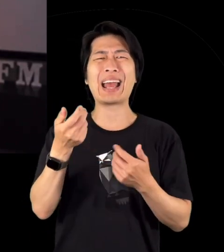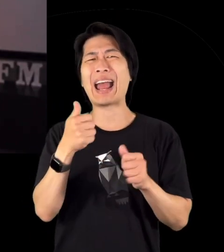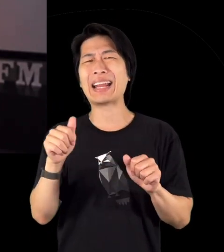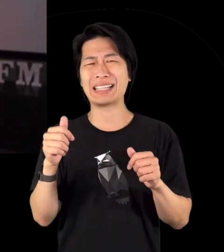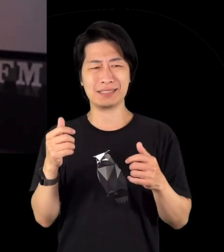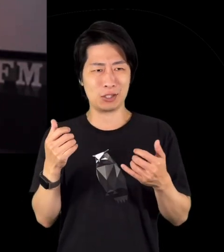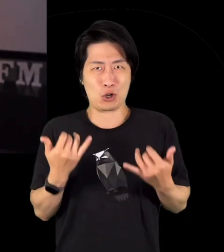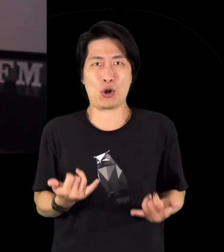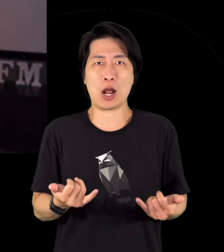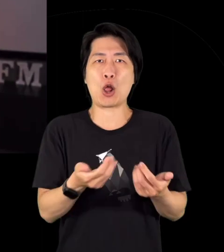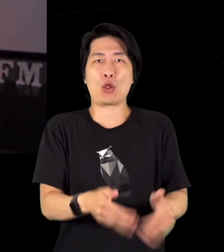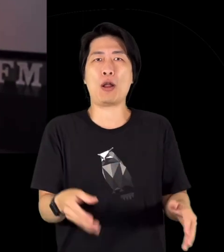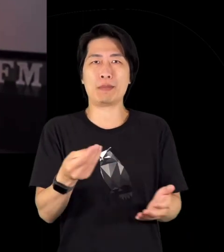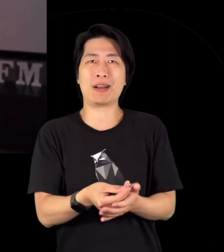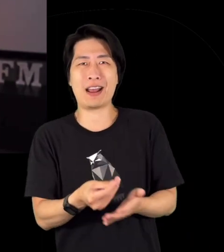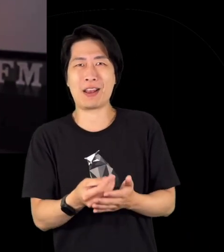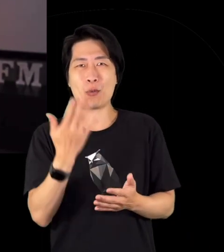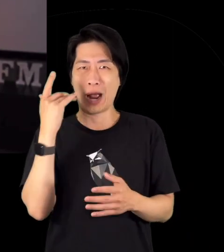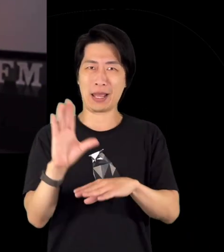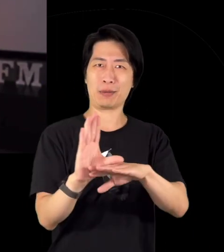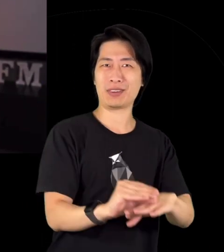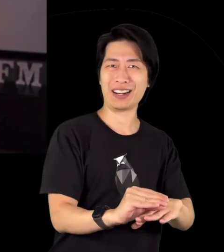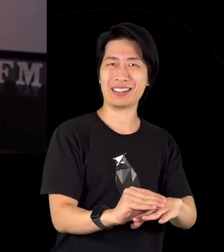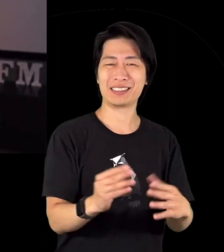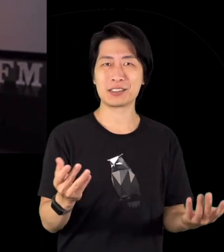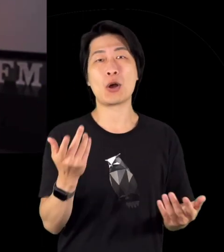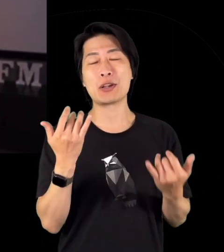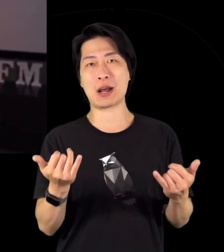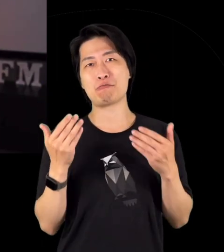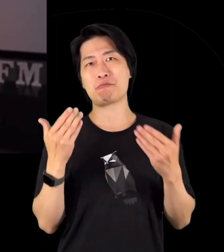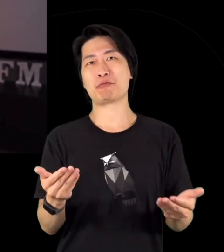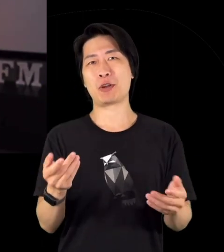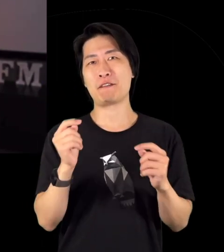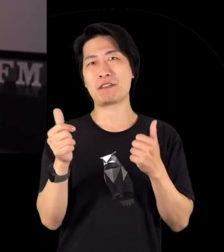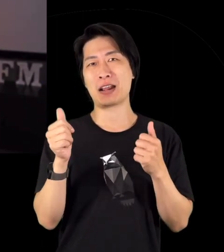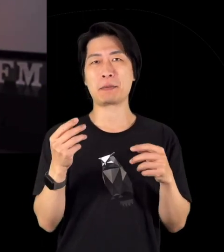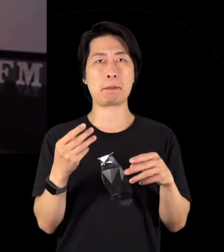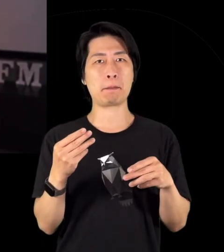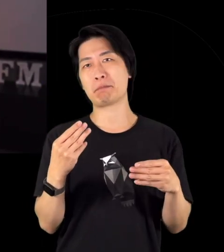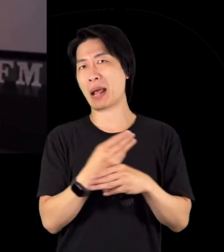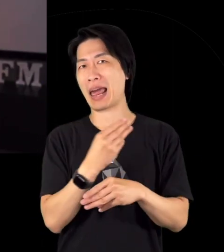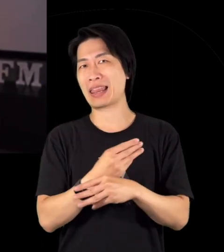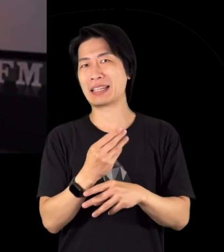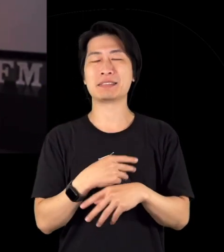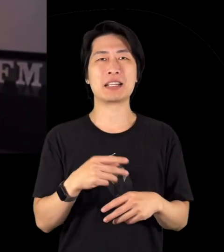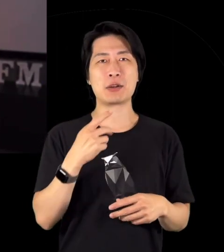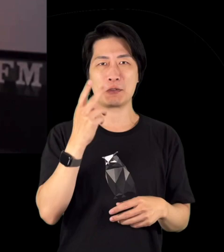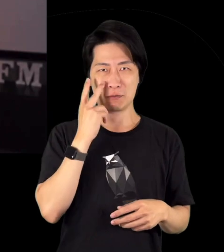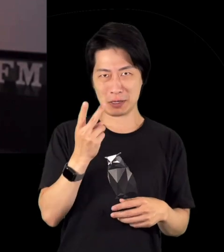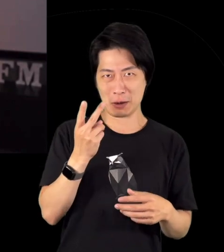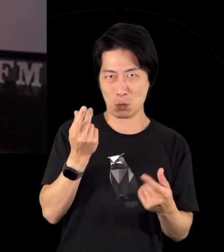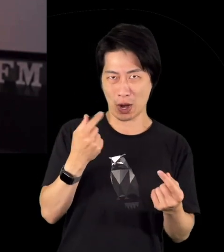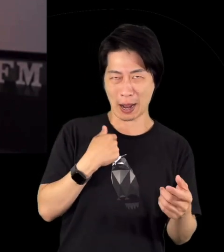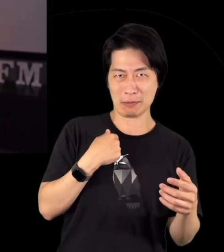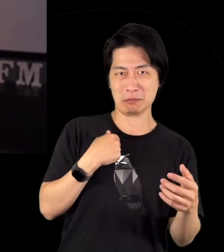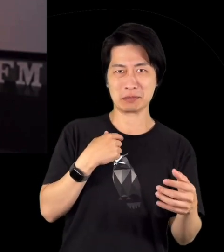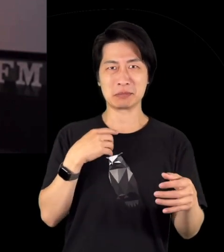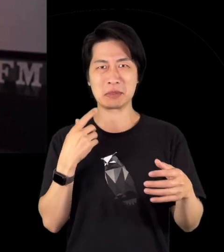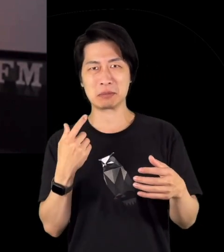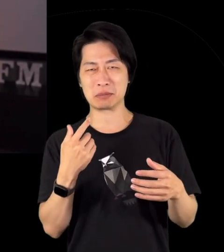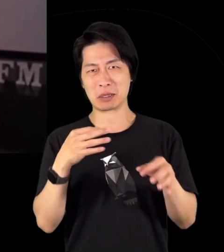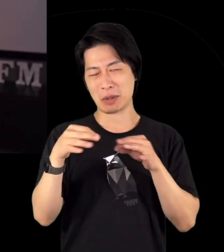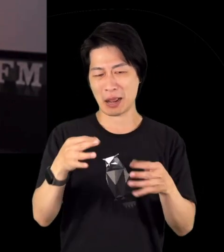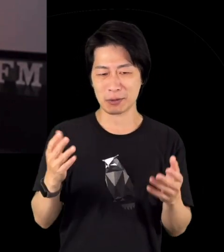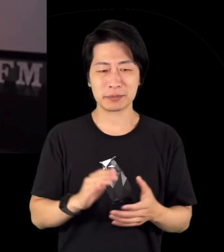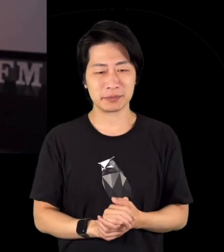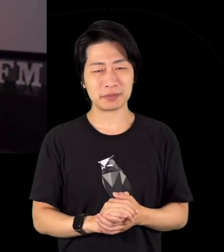that they're leaving on the table right now from the price decreases. Let's go ahead and do a very quick math exercise to help explain what I'm talking about. Let's assume you're a